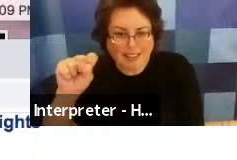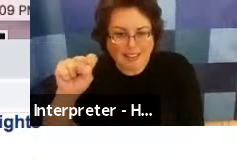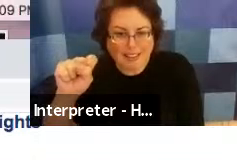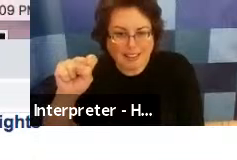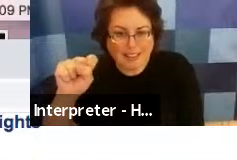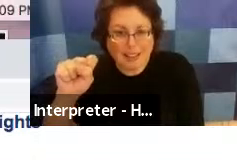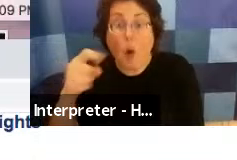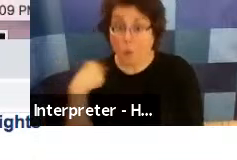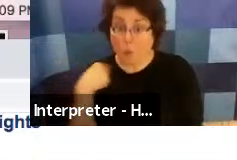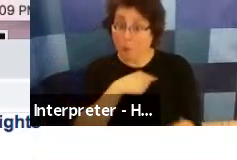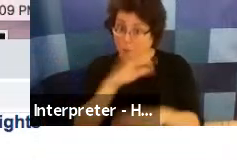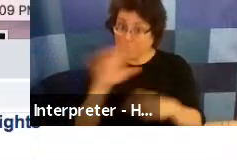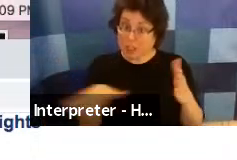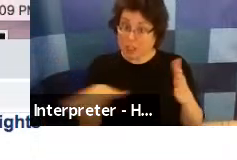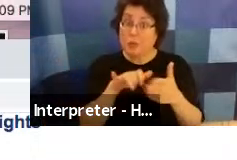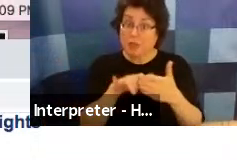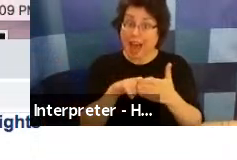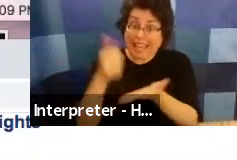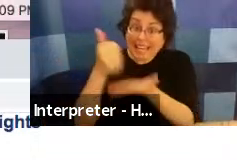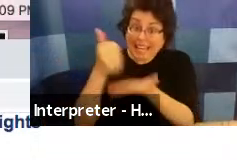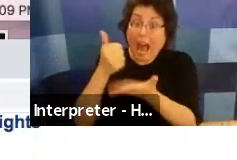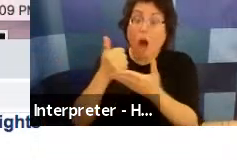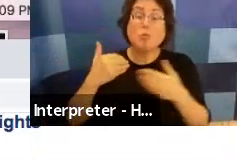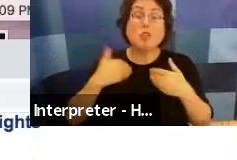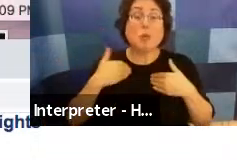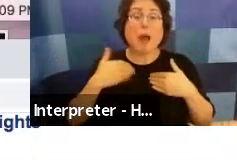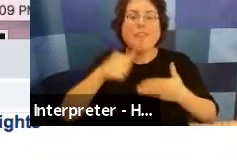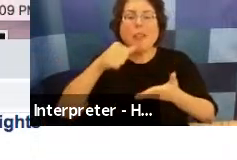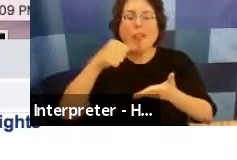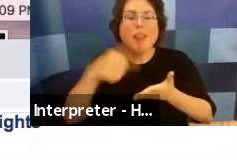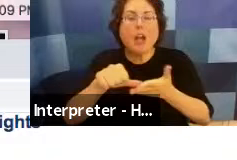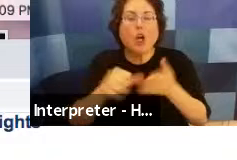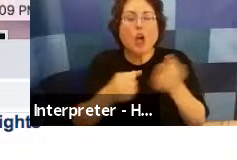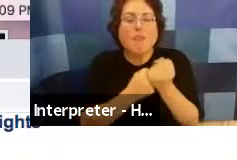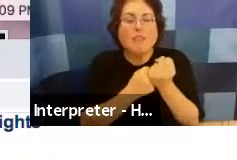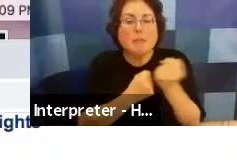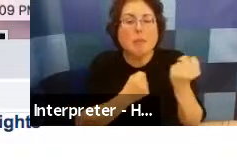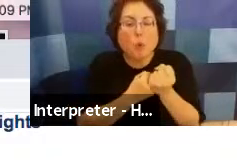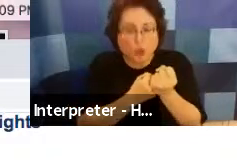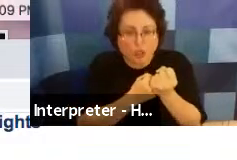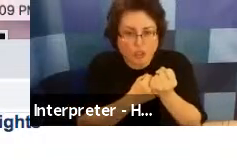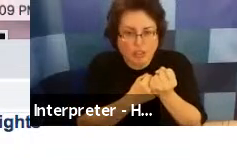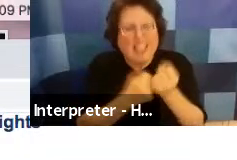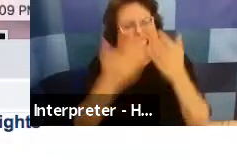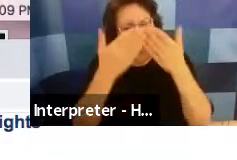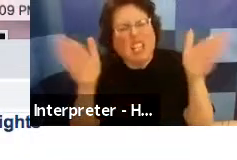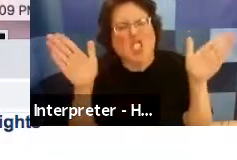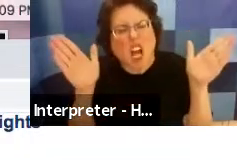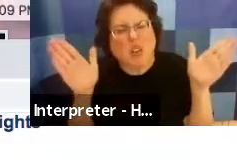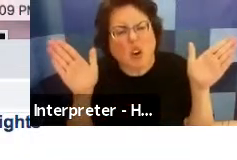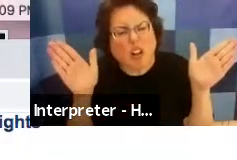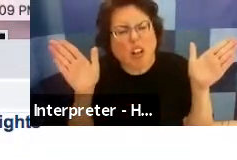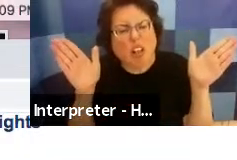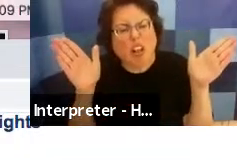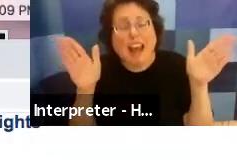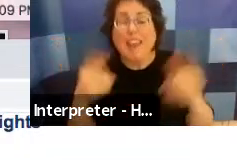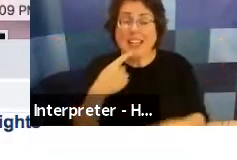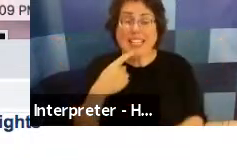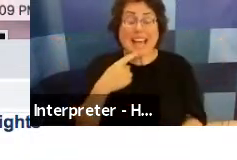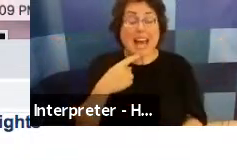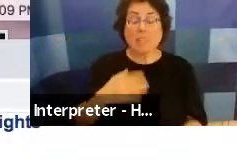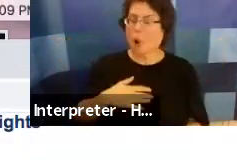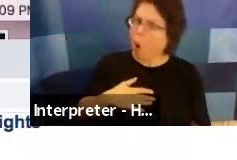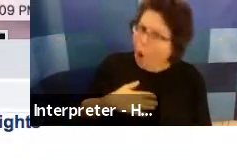it is helpful for us to have letters of support, just in general, letters of support that say our work